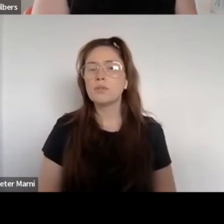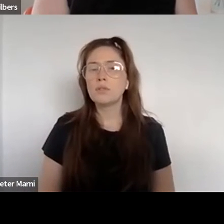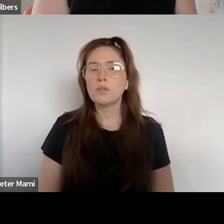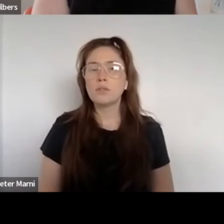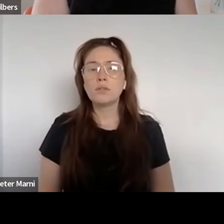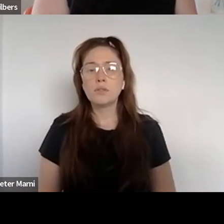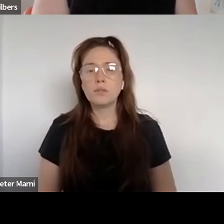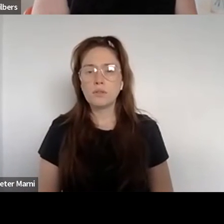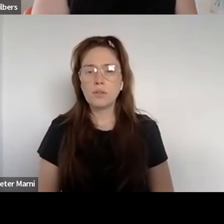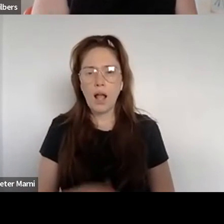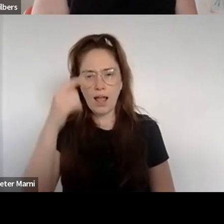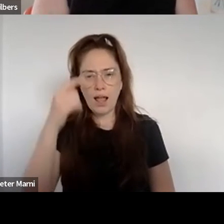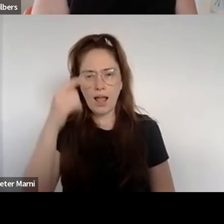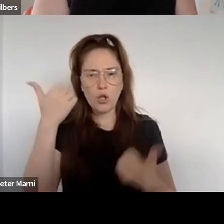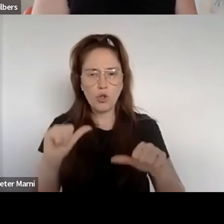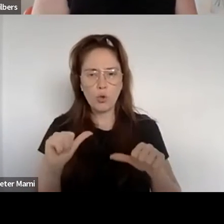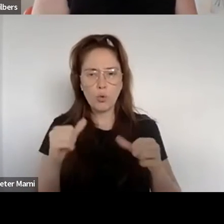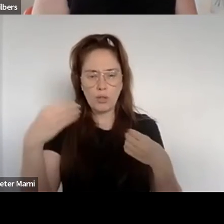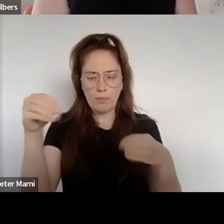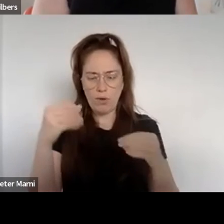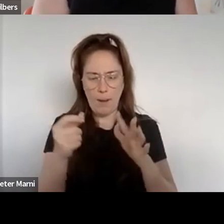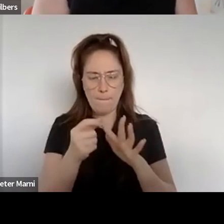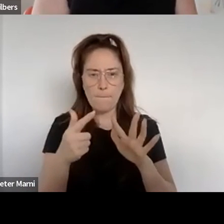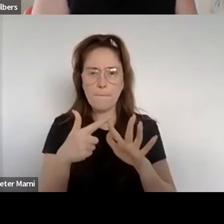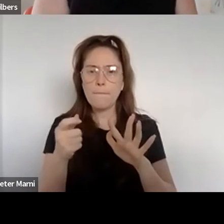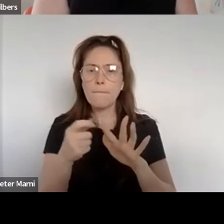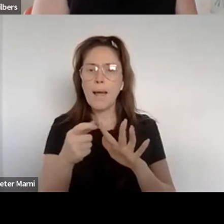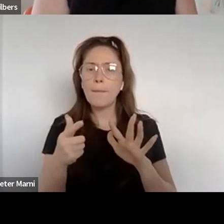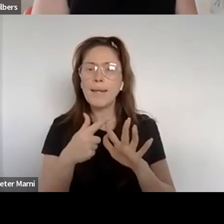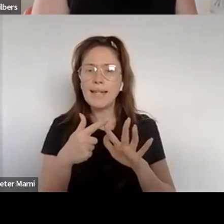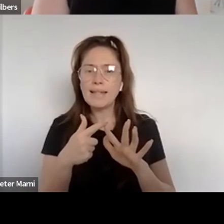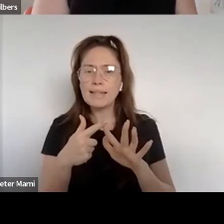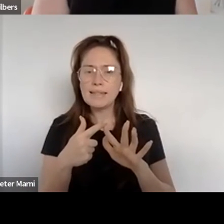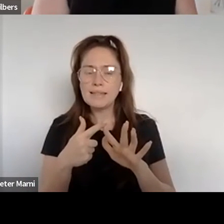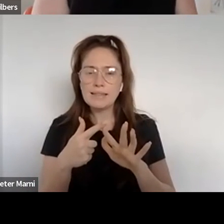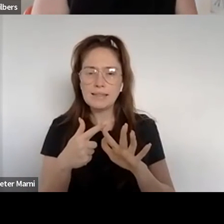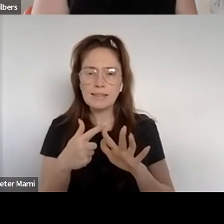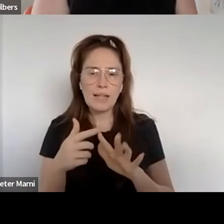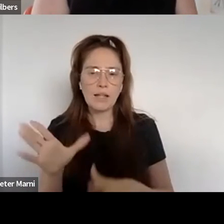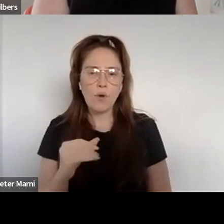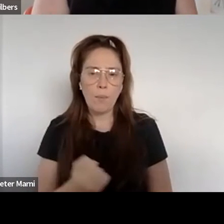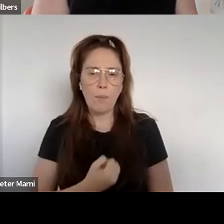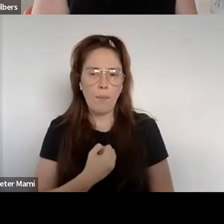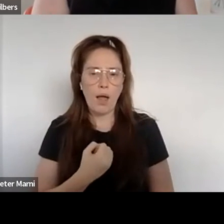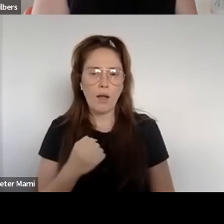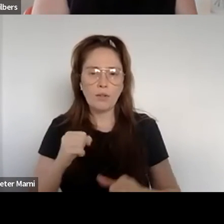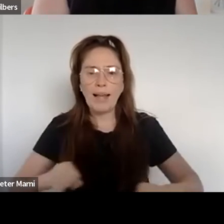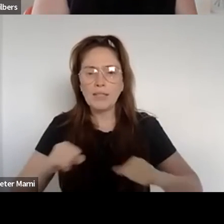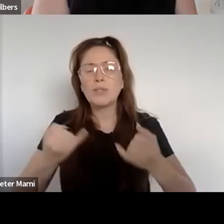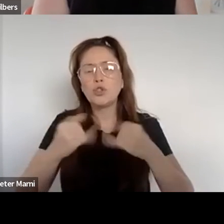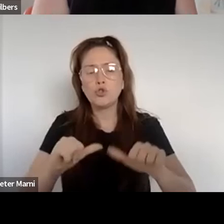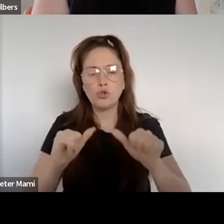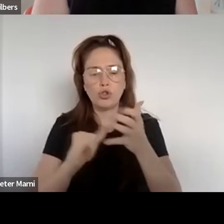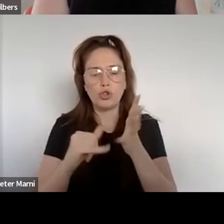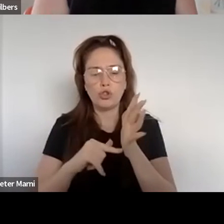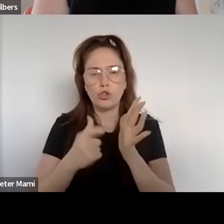they're peppies or something, and I'm not too sure where they were from. So they're very much from our spaces. And then strings were involved, and then the cloth,